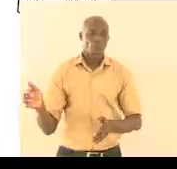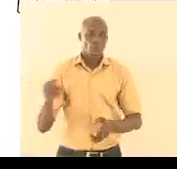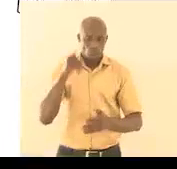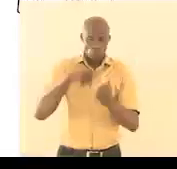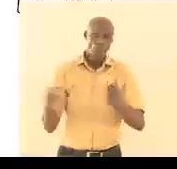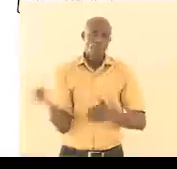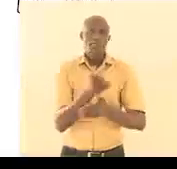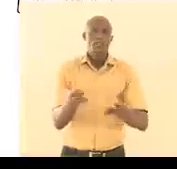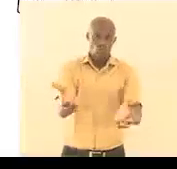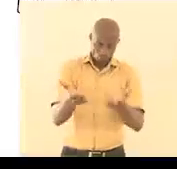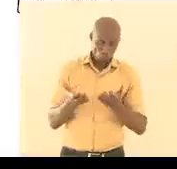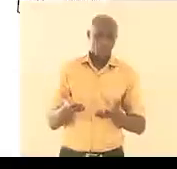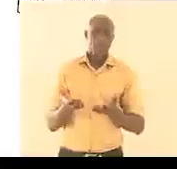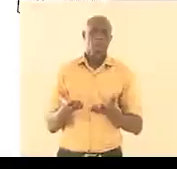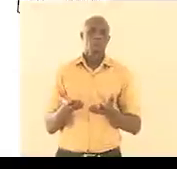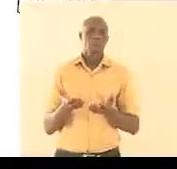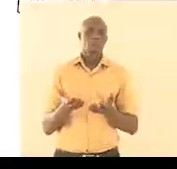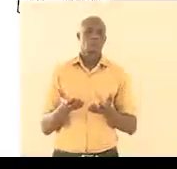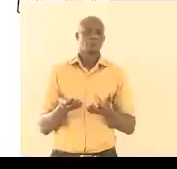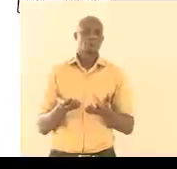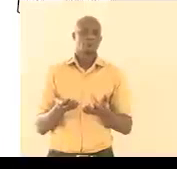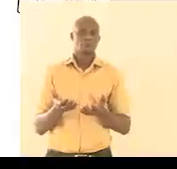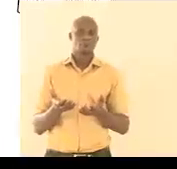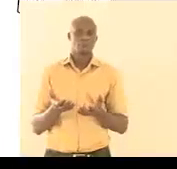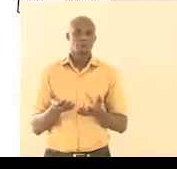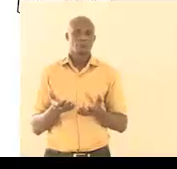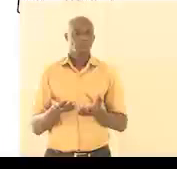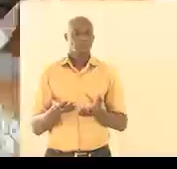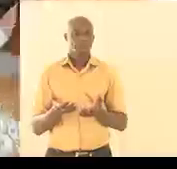they desperately needed.